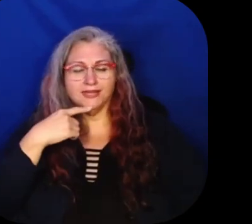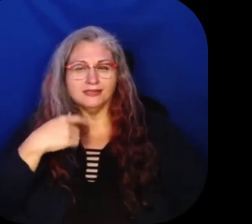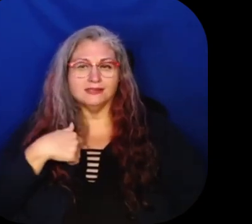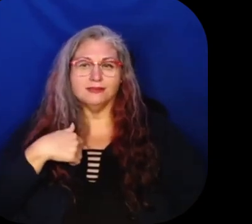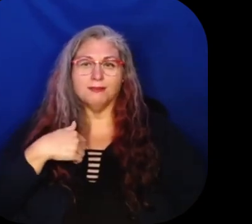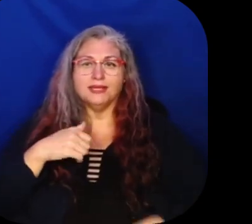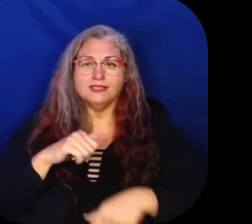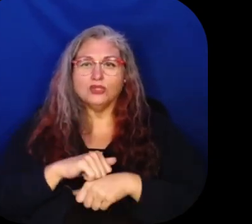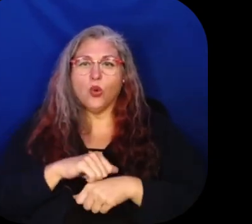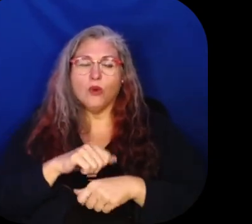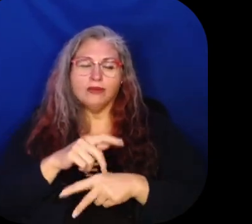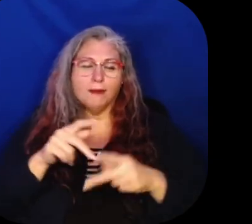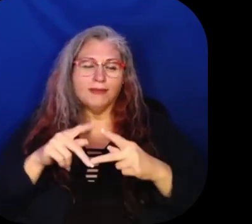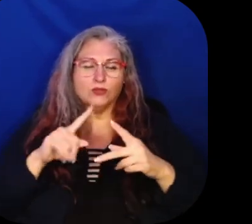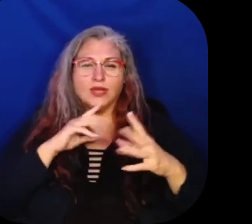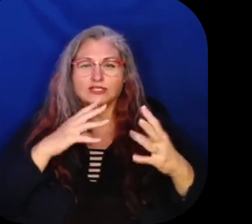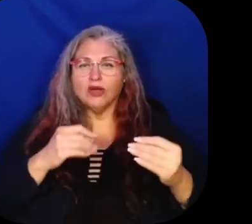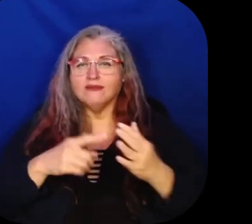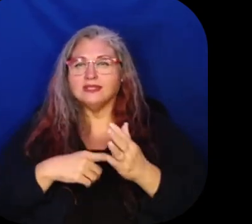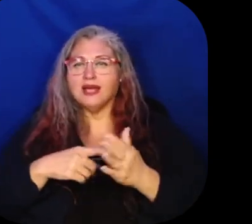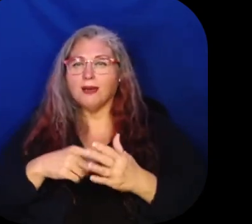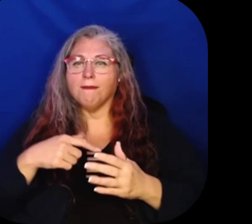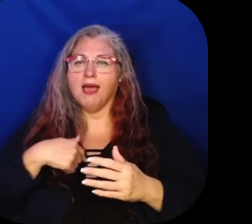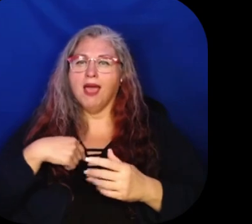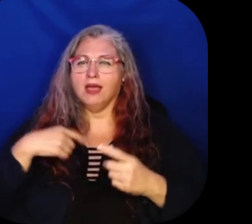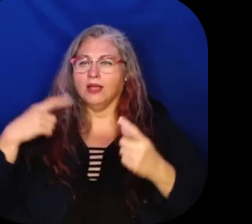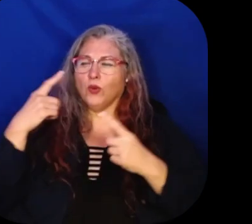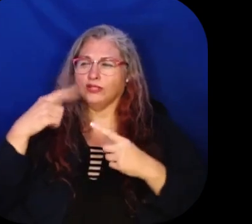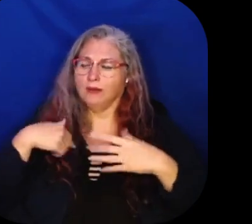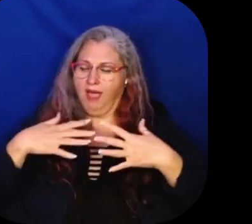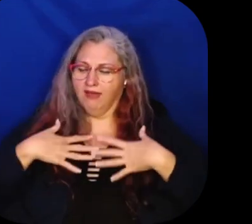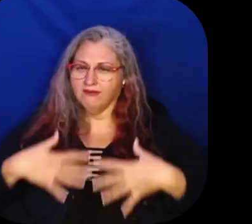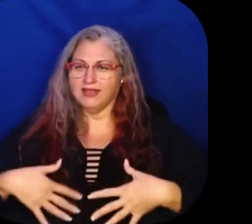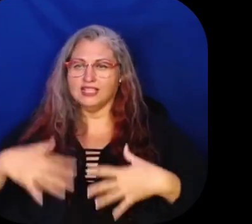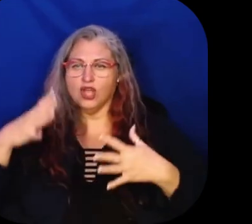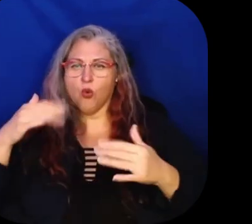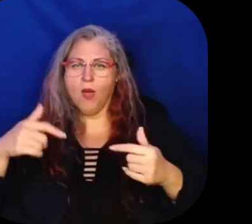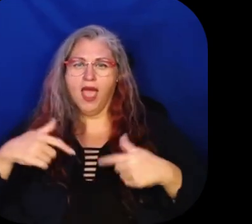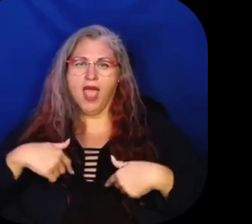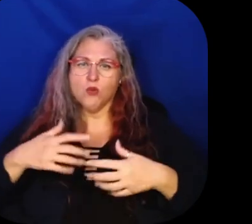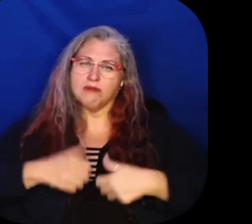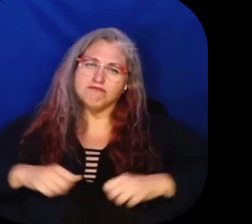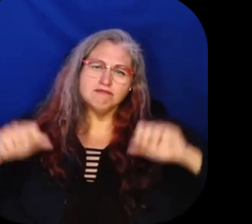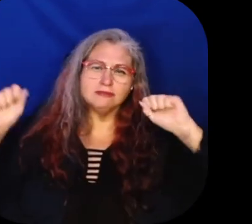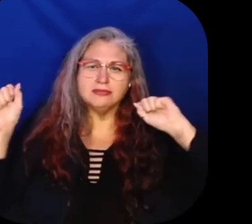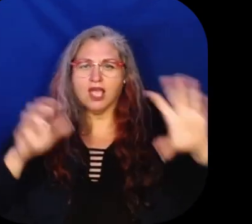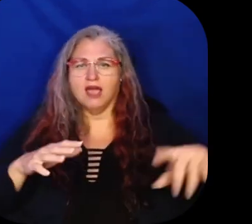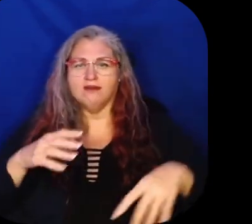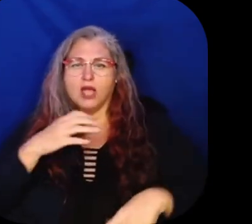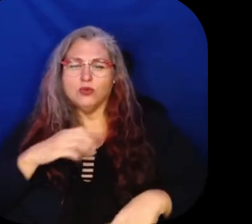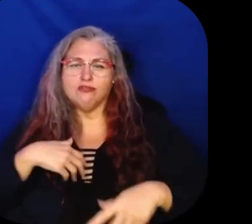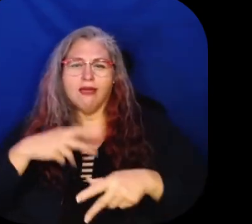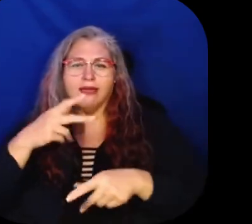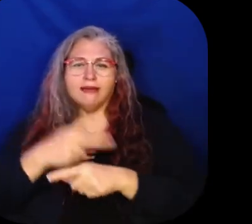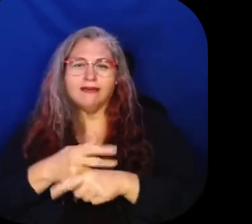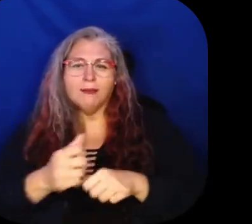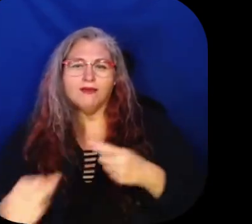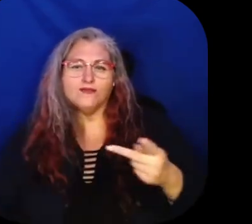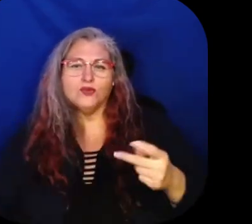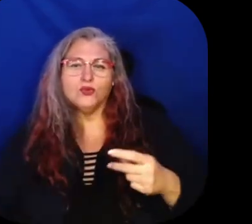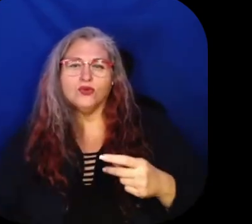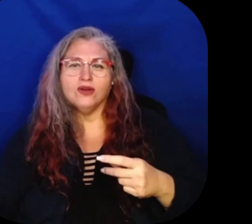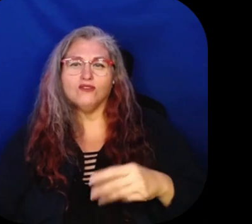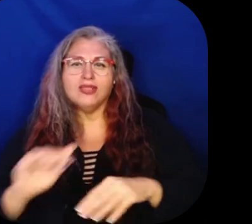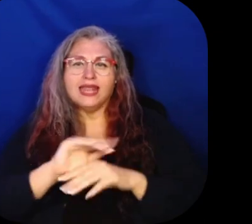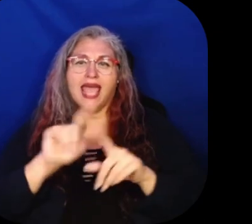that are soft. Sometimes I question my flesh. Why we take them all off? Wish I had kept a few for the nights that scream me